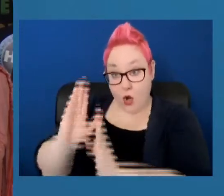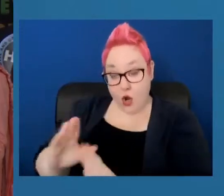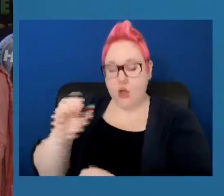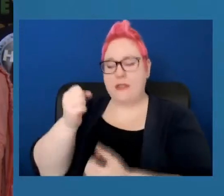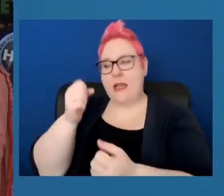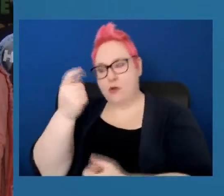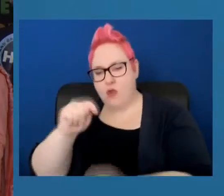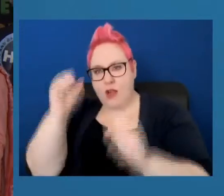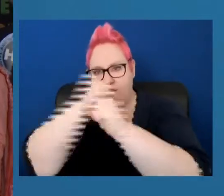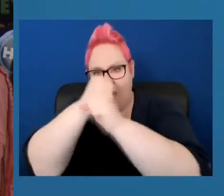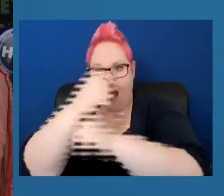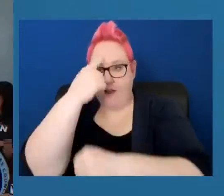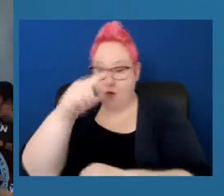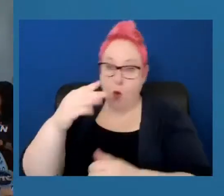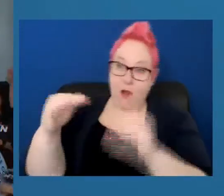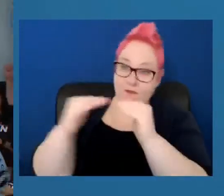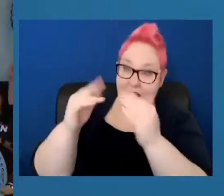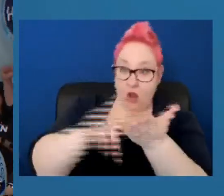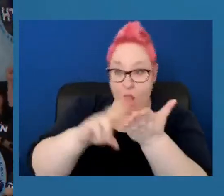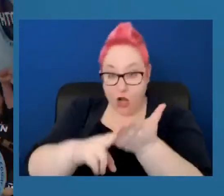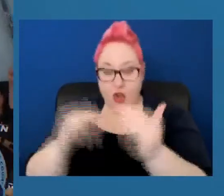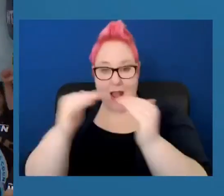fair contract.